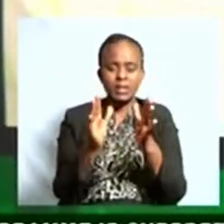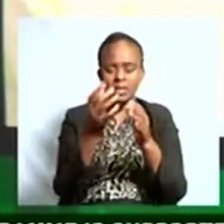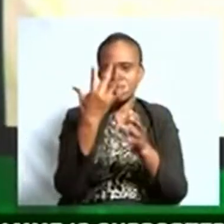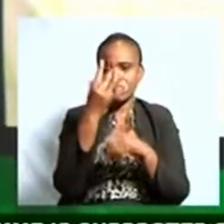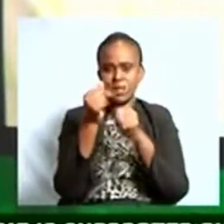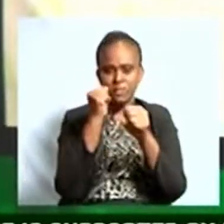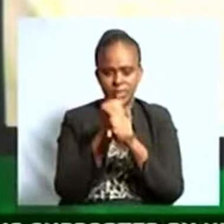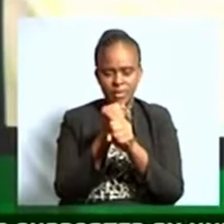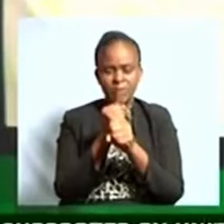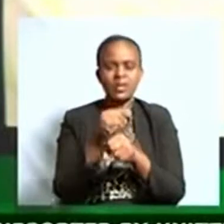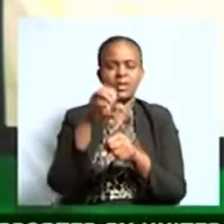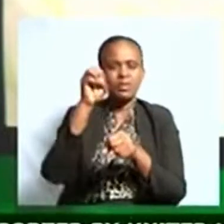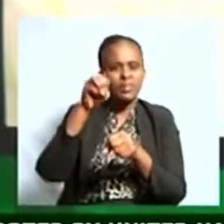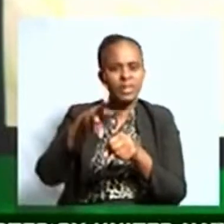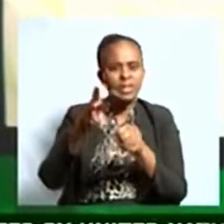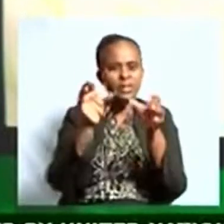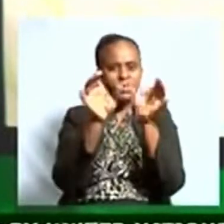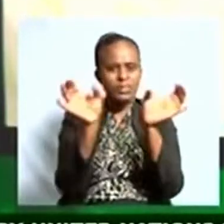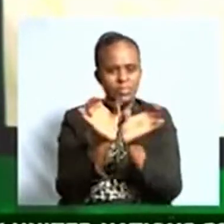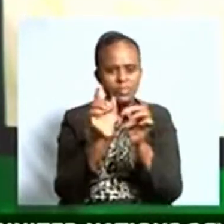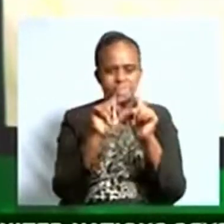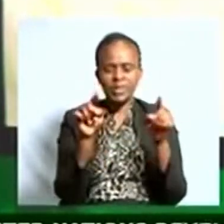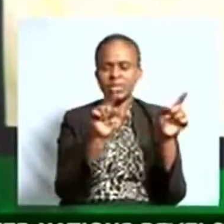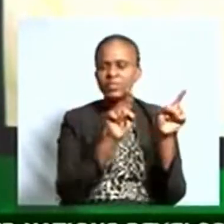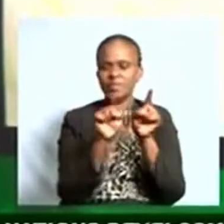in Munali constituency, but also